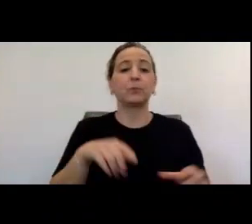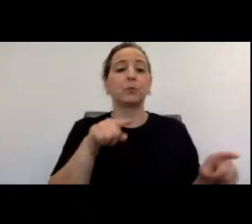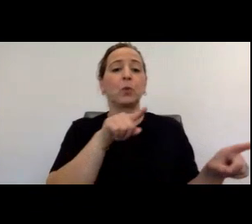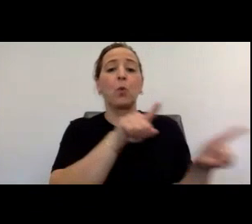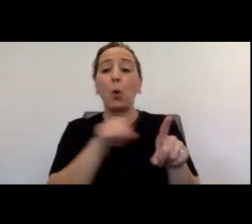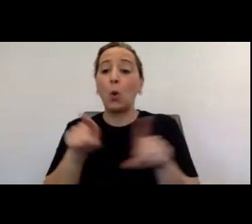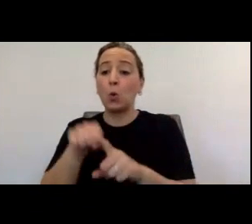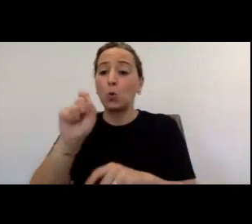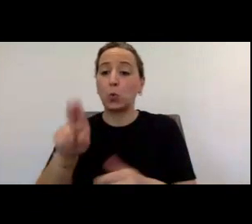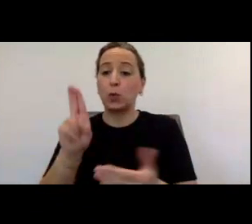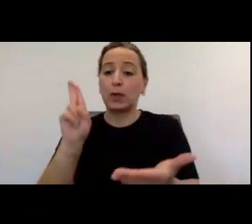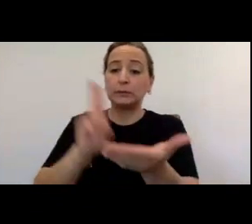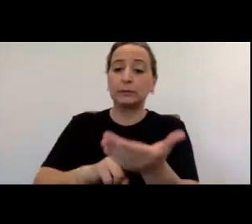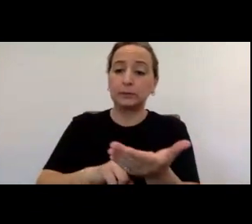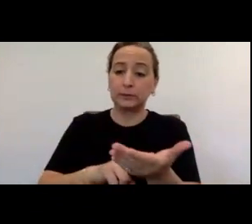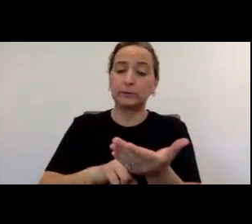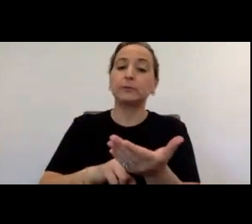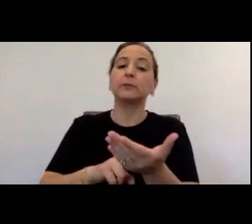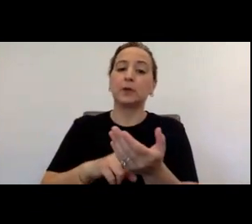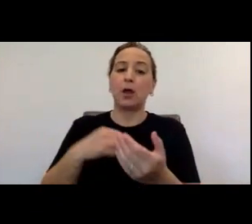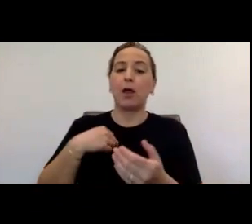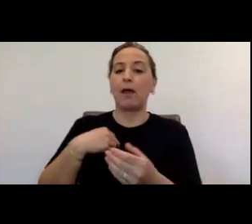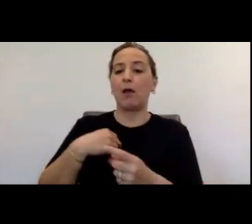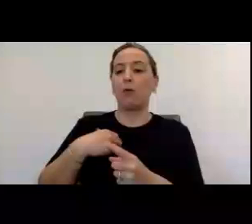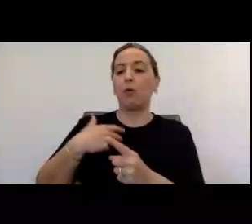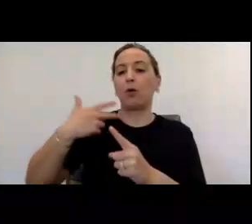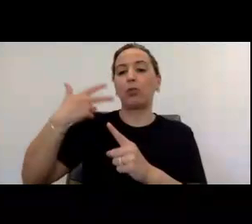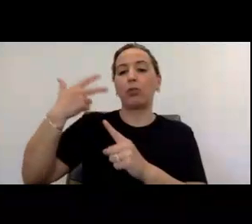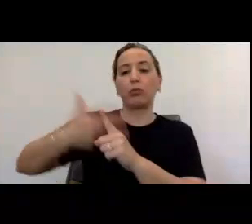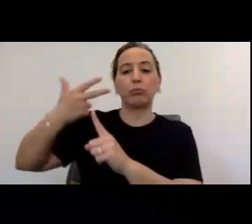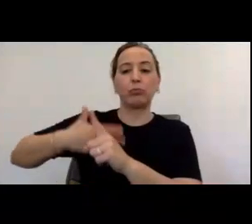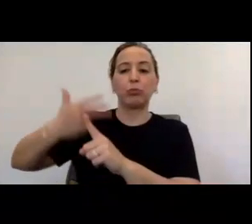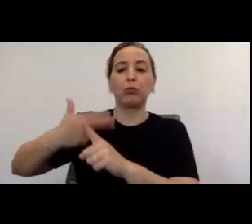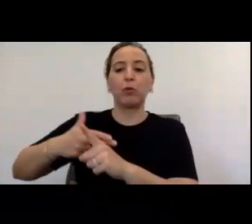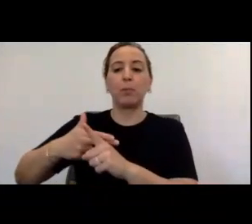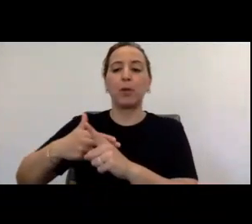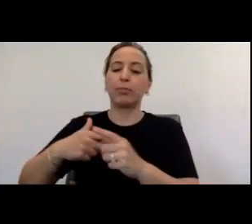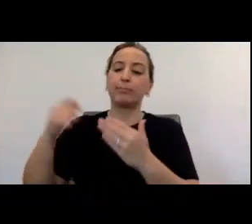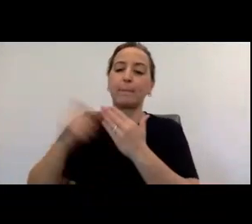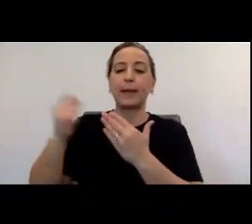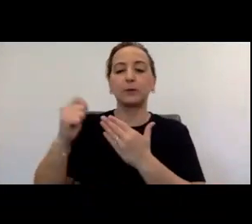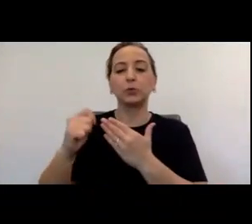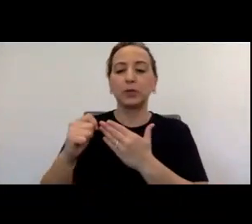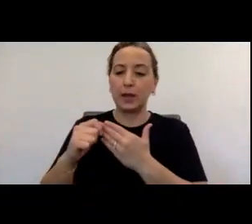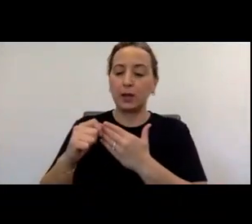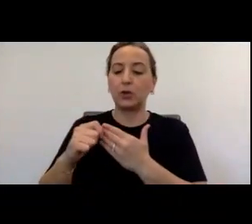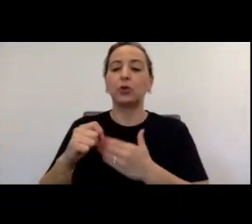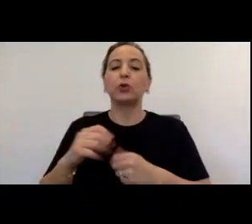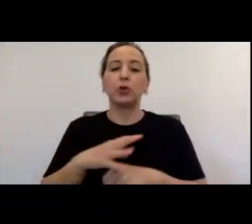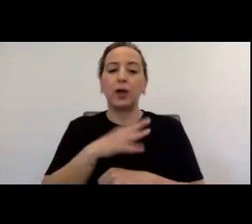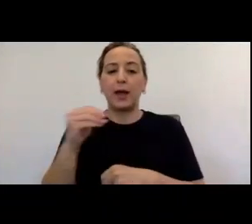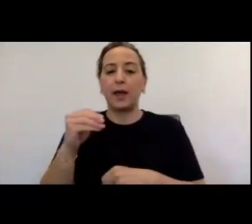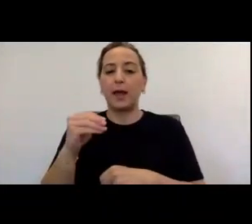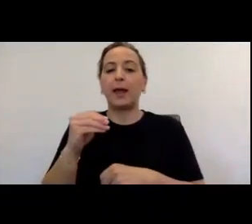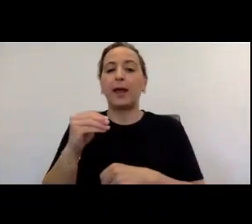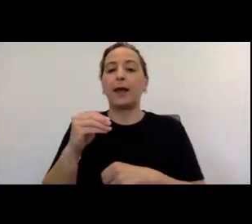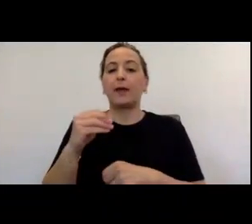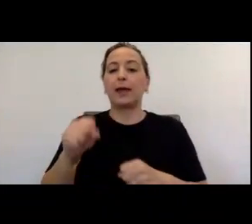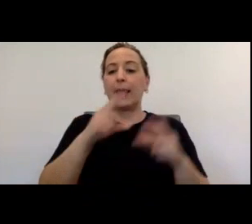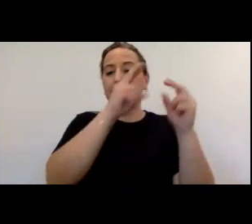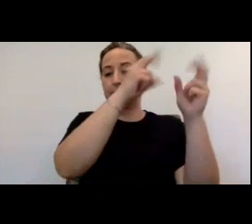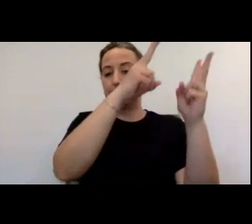for our Fair Housing Quarterly newsletter through that survey, and you can also get a downloadable certificate